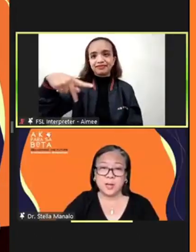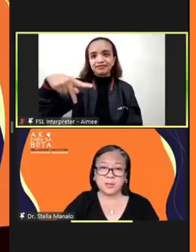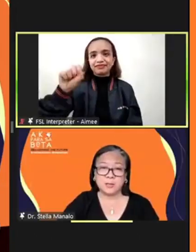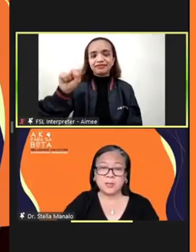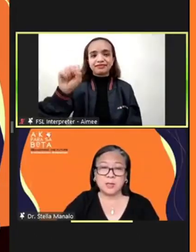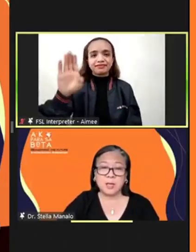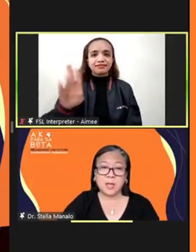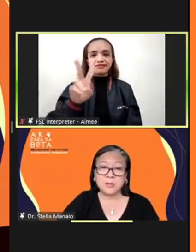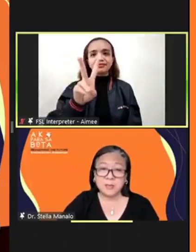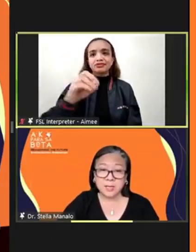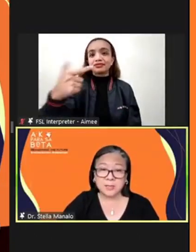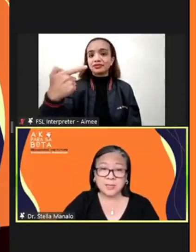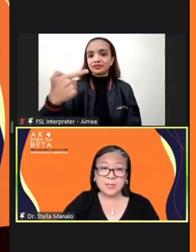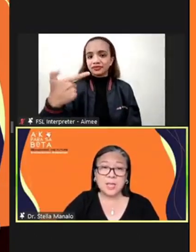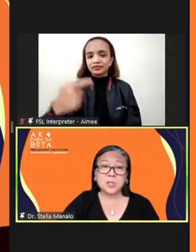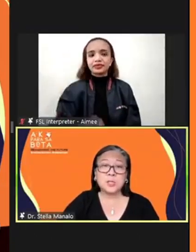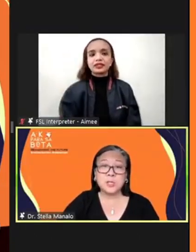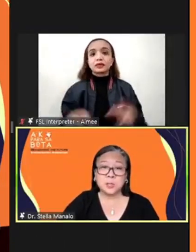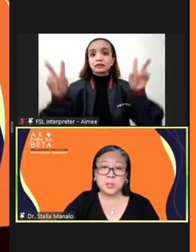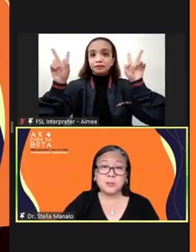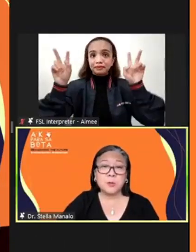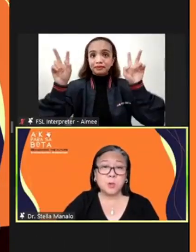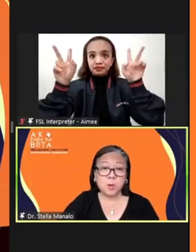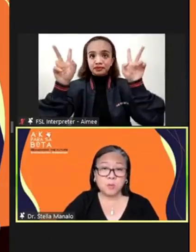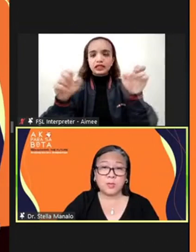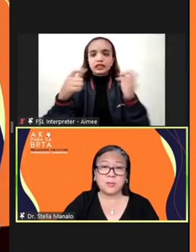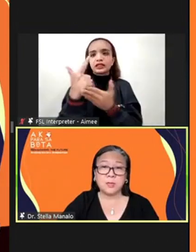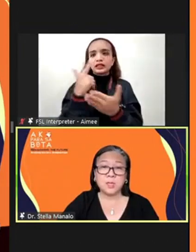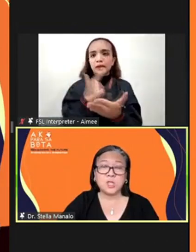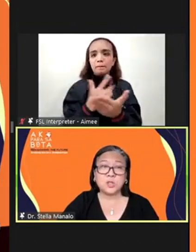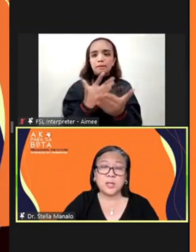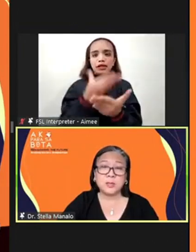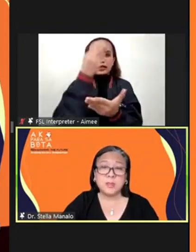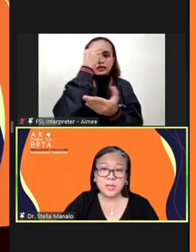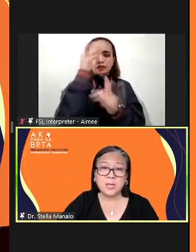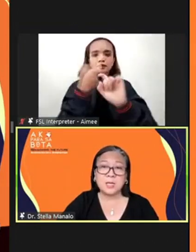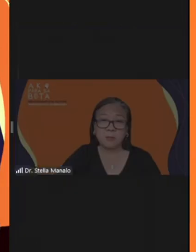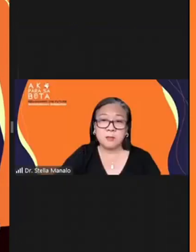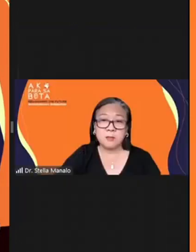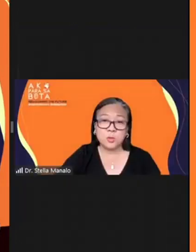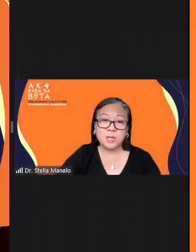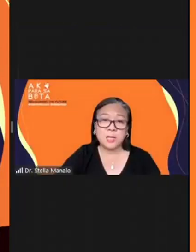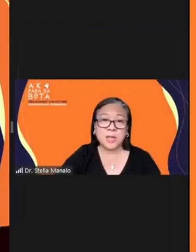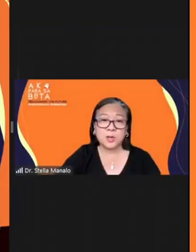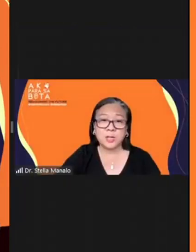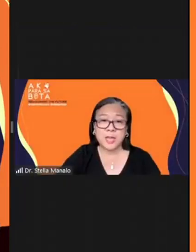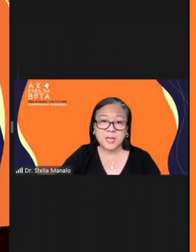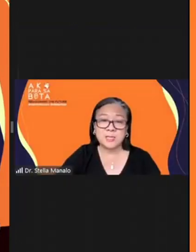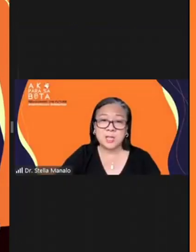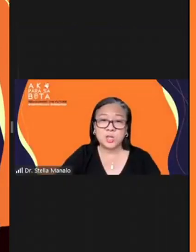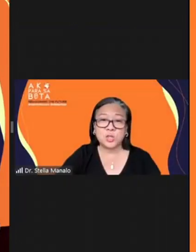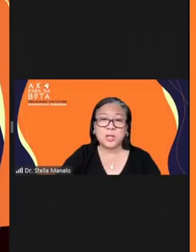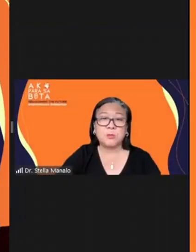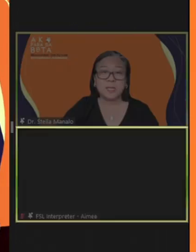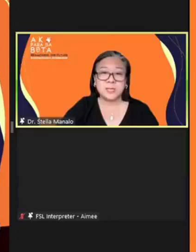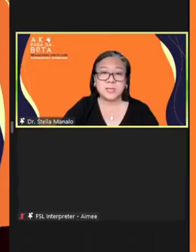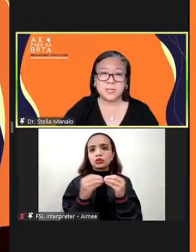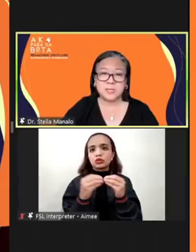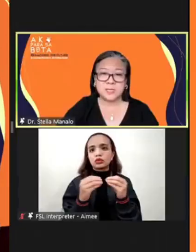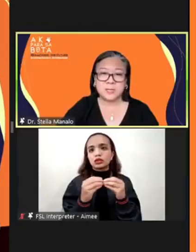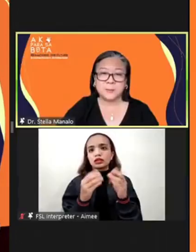2021, entitled Lessons Learned from COVID, Strengthening Individual and